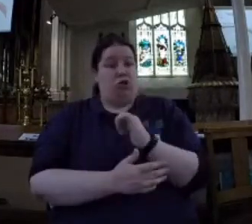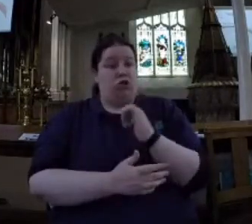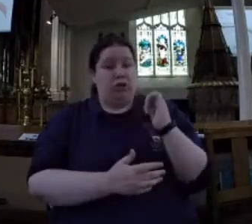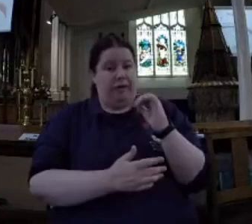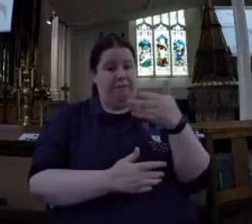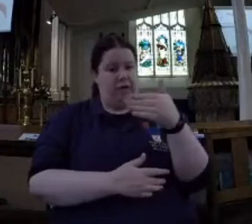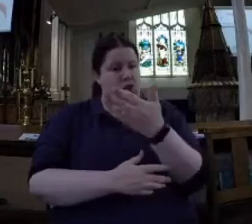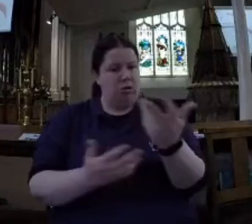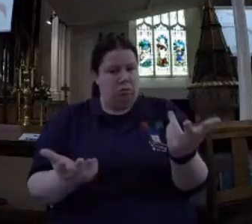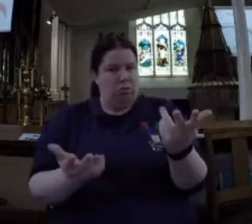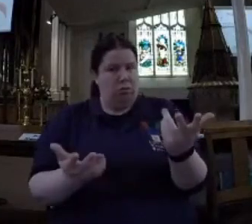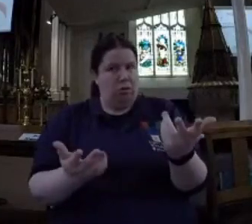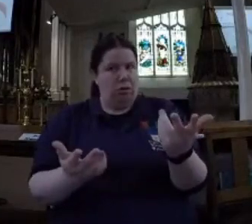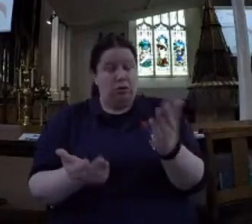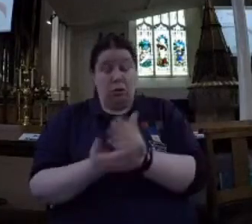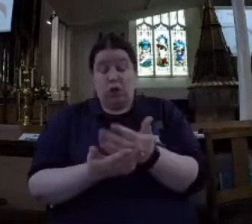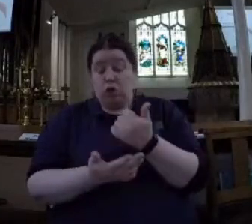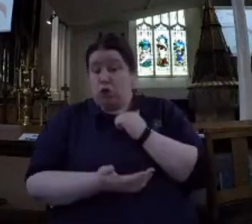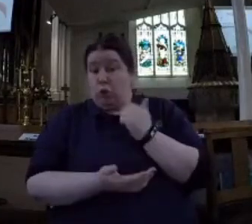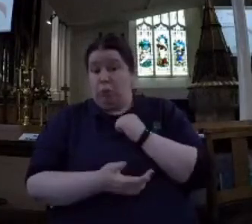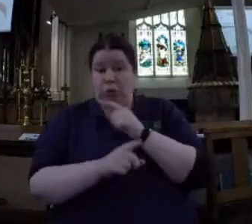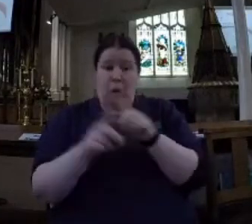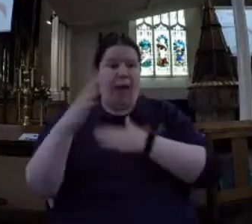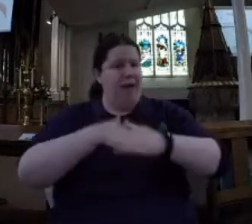emblem. Naturally, I assumed you'd stolen the car.